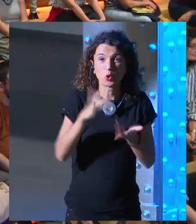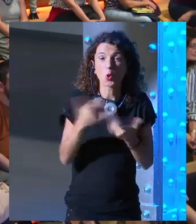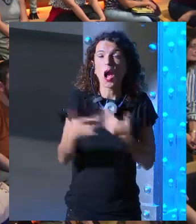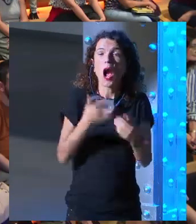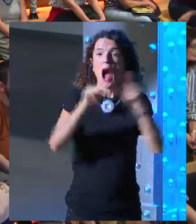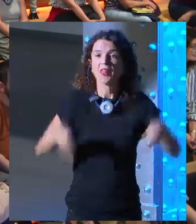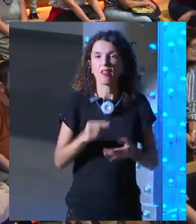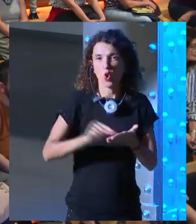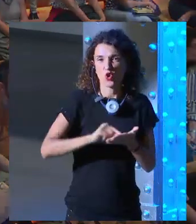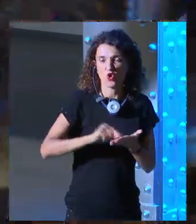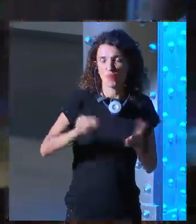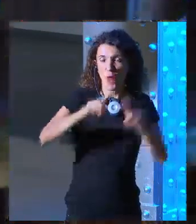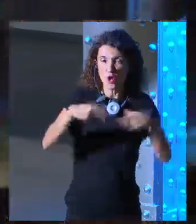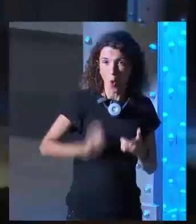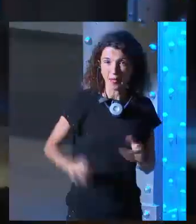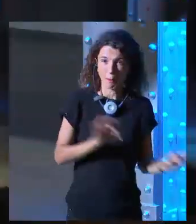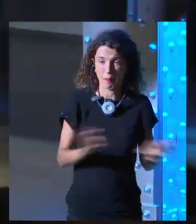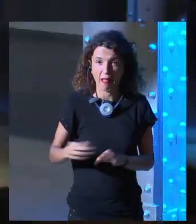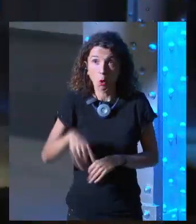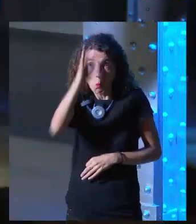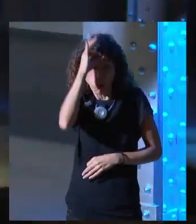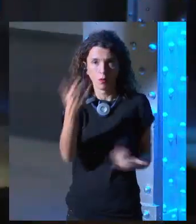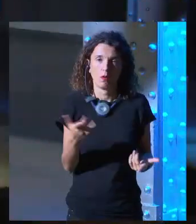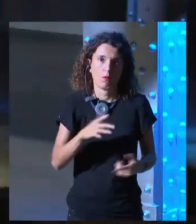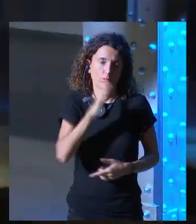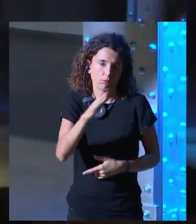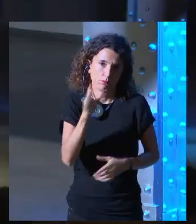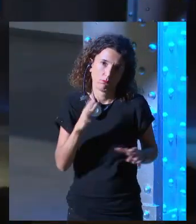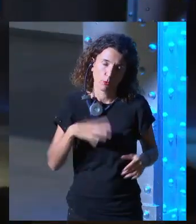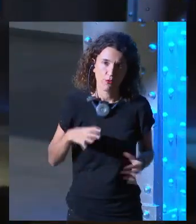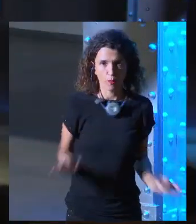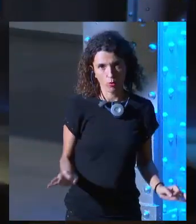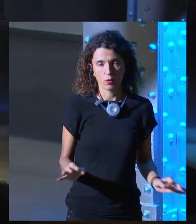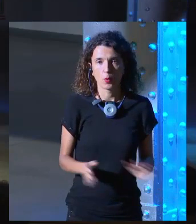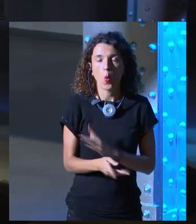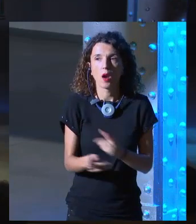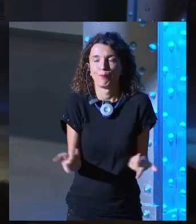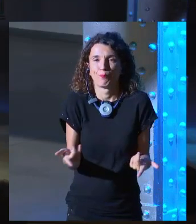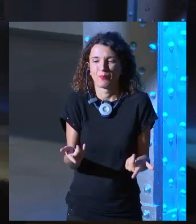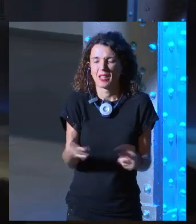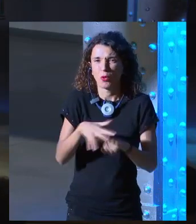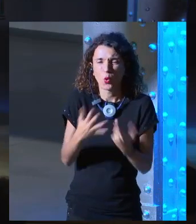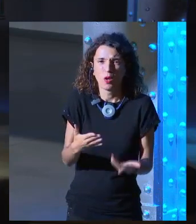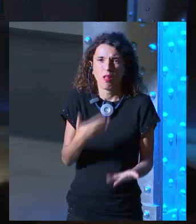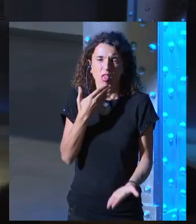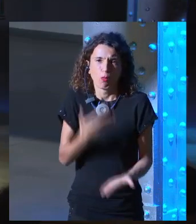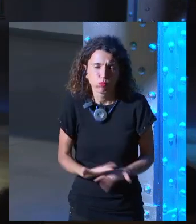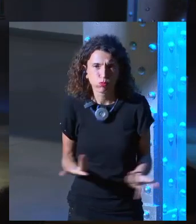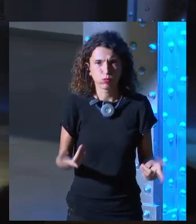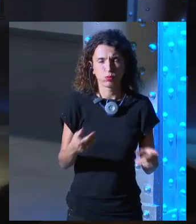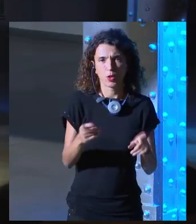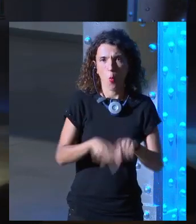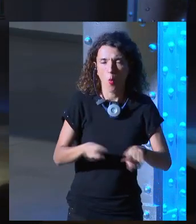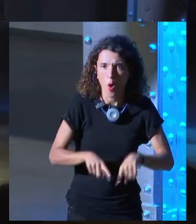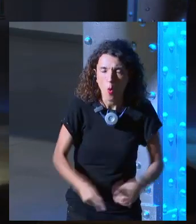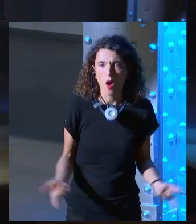idea what was going on. So, and it's really boring, isn't it, challenging things all the time. When you just want to